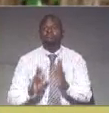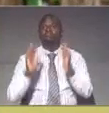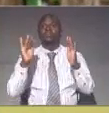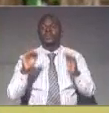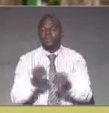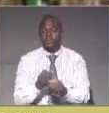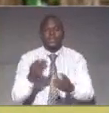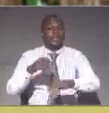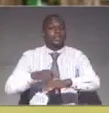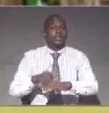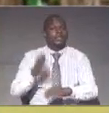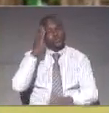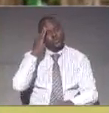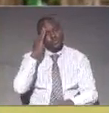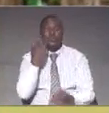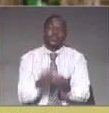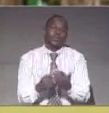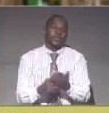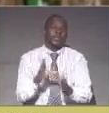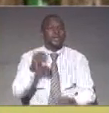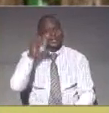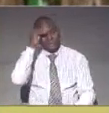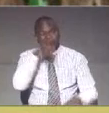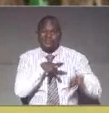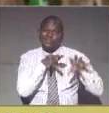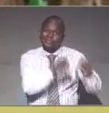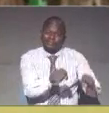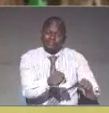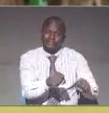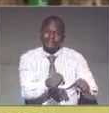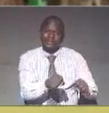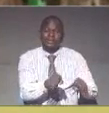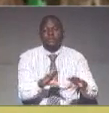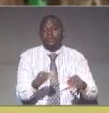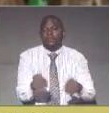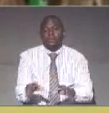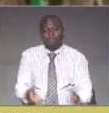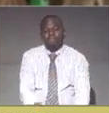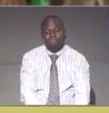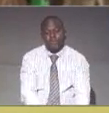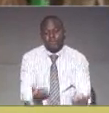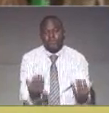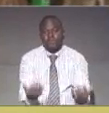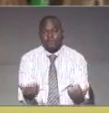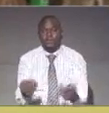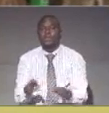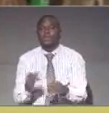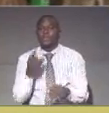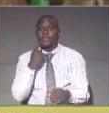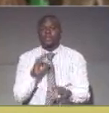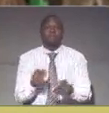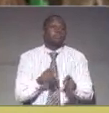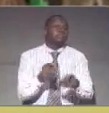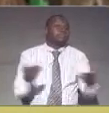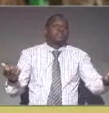over time, you know, Ugandans have learned to grab and encroach. So they removed those boundaries. And most of those